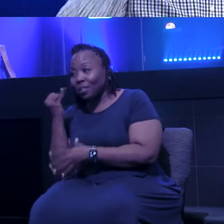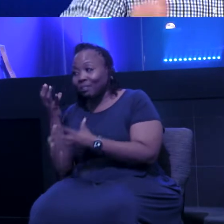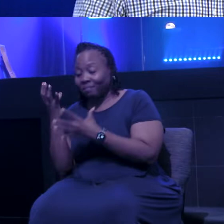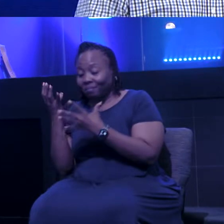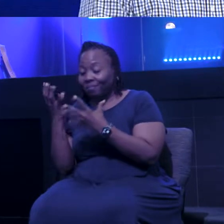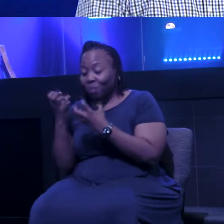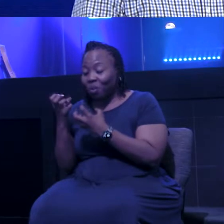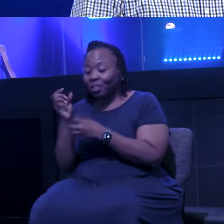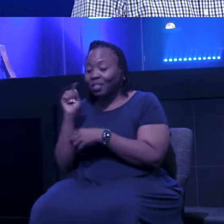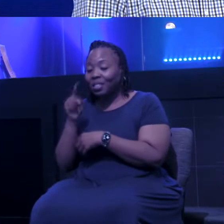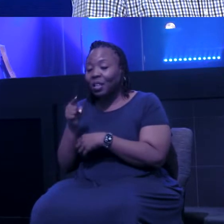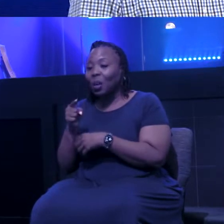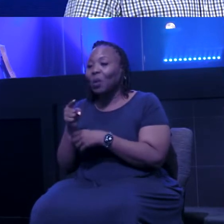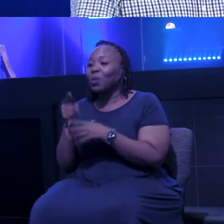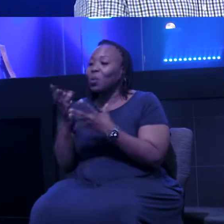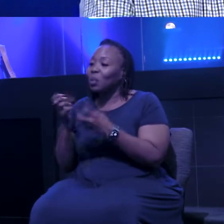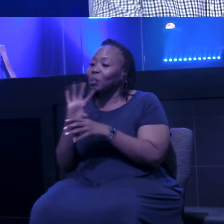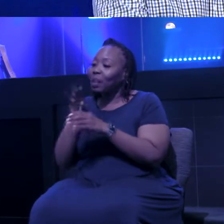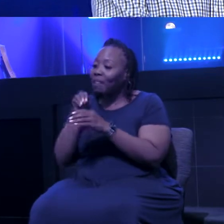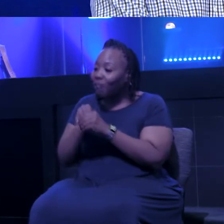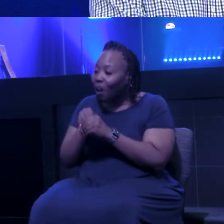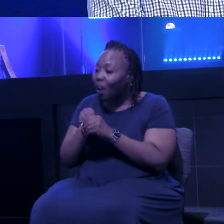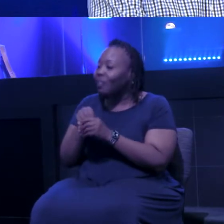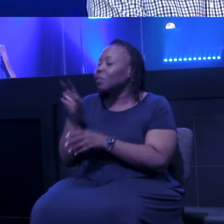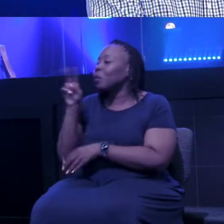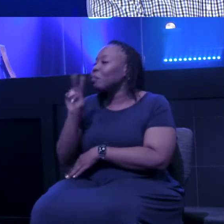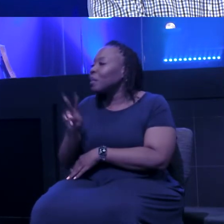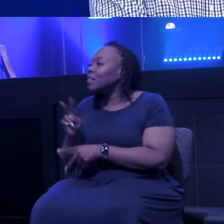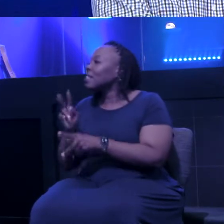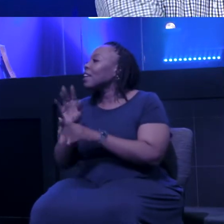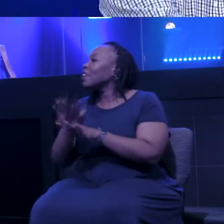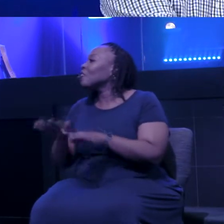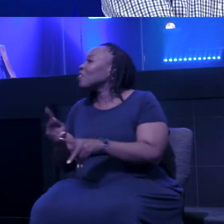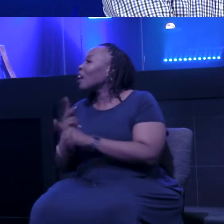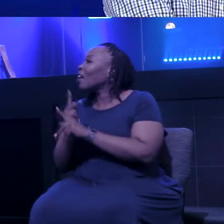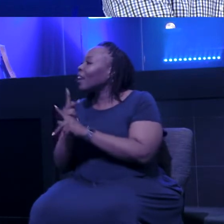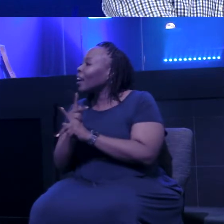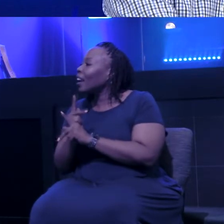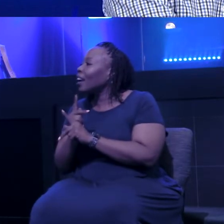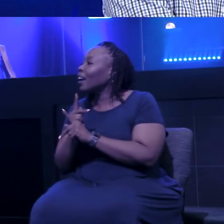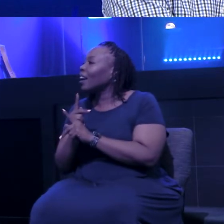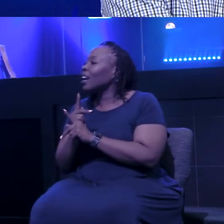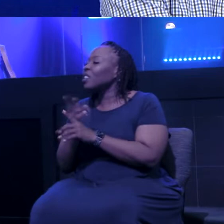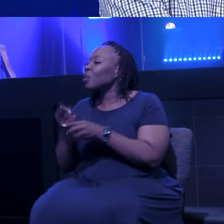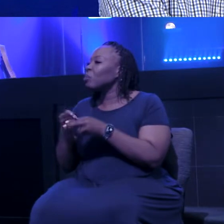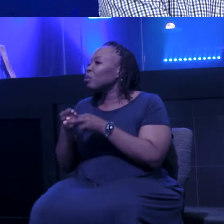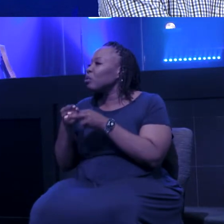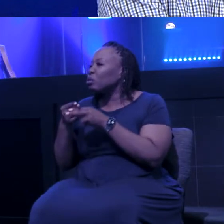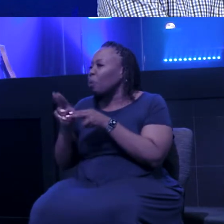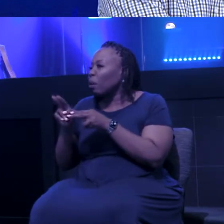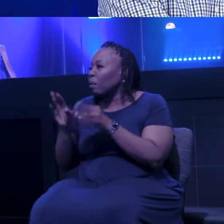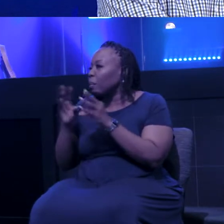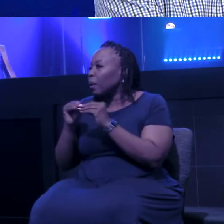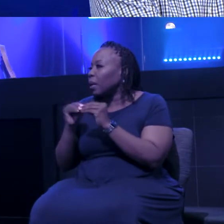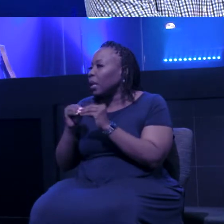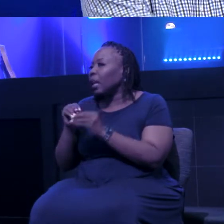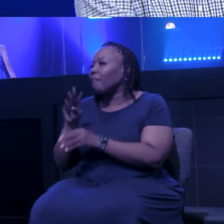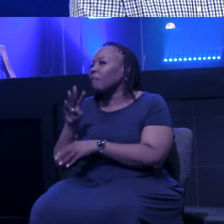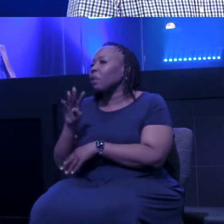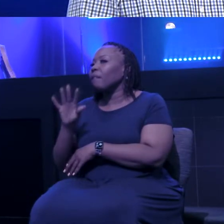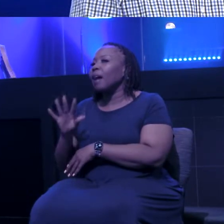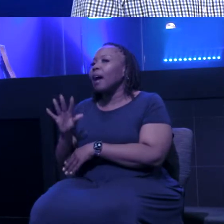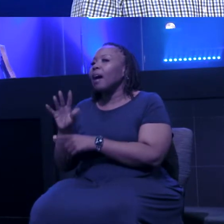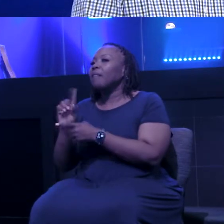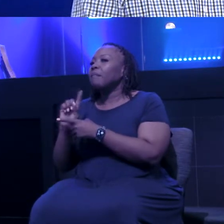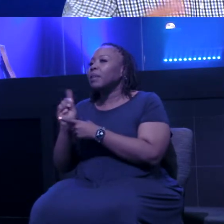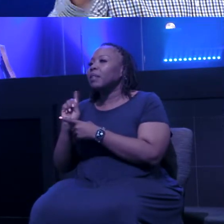said, there's going to be pizza and childcare, yes, and there'll be an opportunity. We're going to keep it tight. It's just going to be 45 minutes. 45 minutes. And